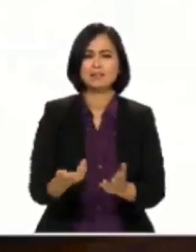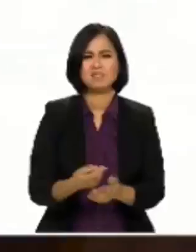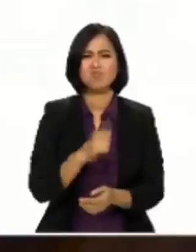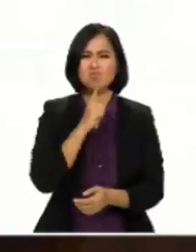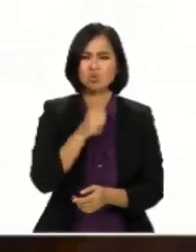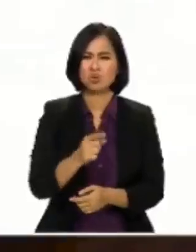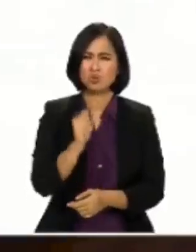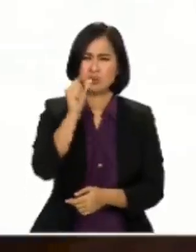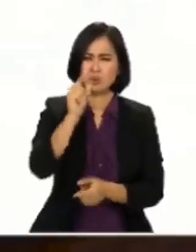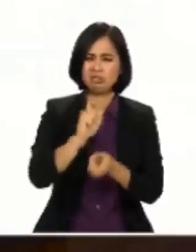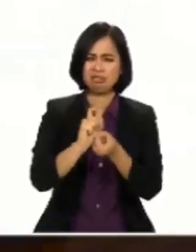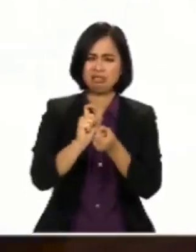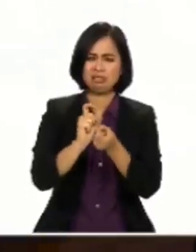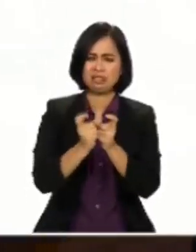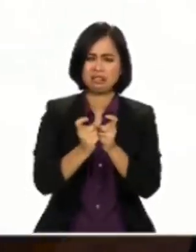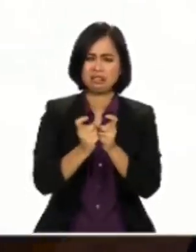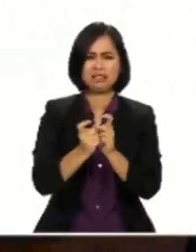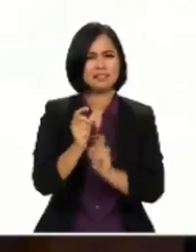changed since then.